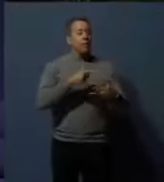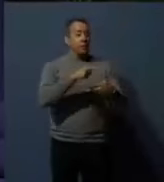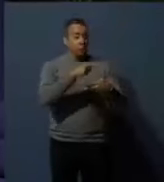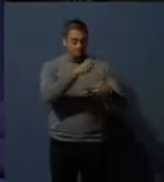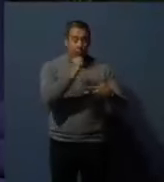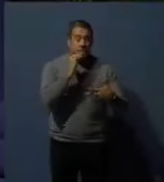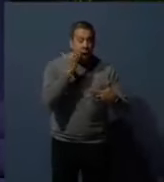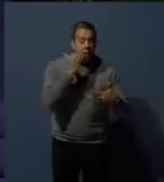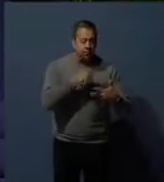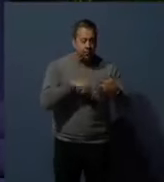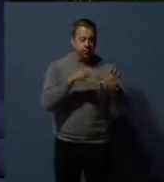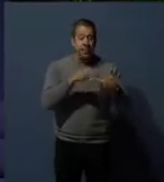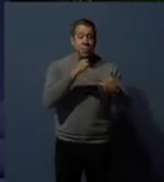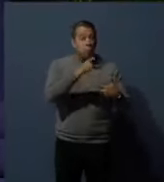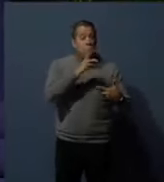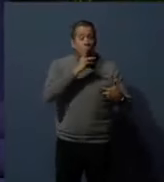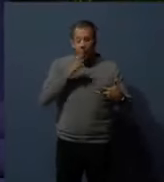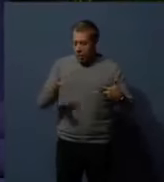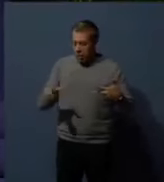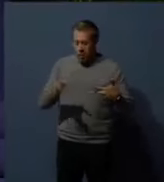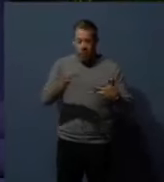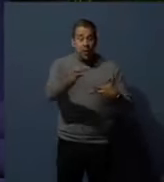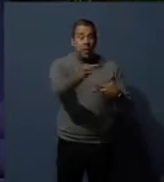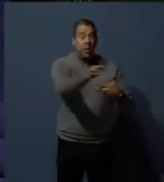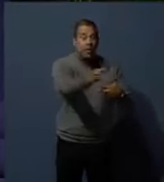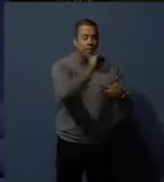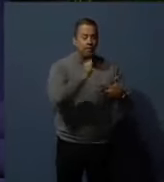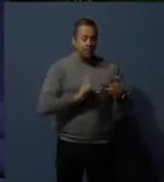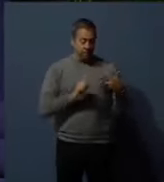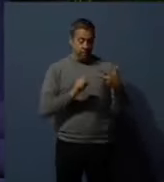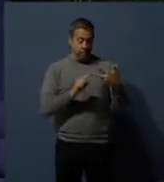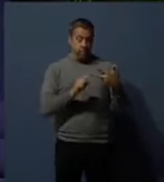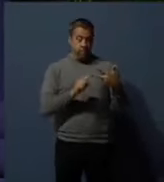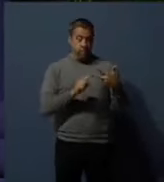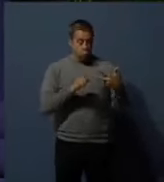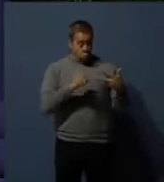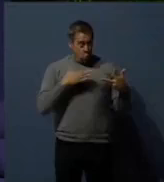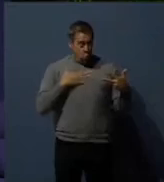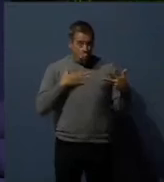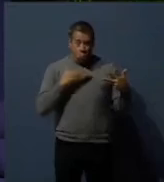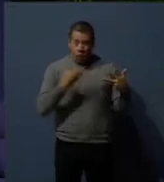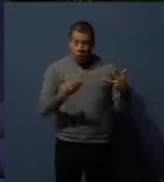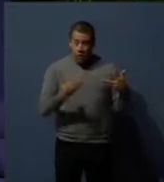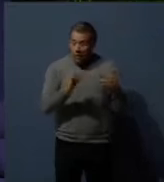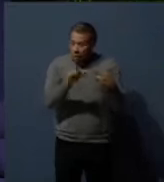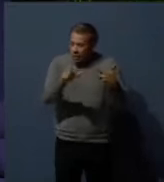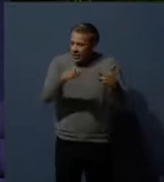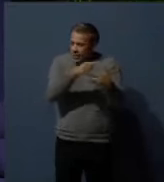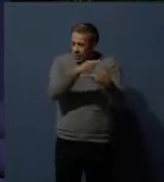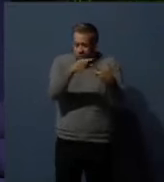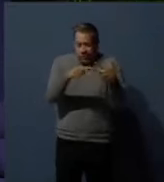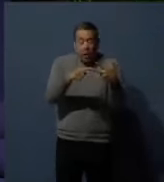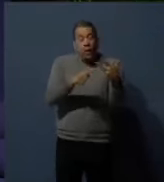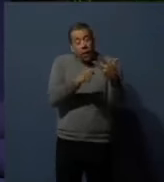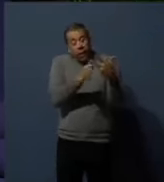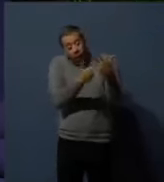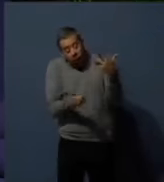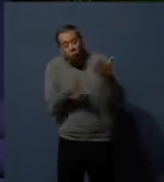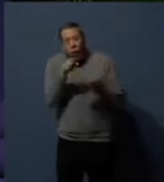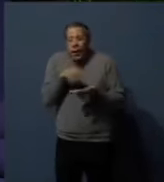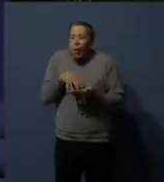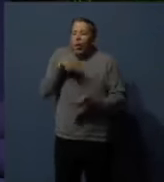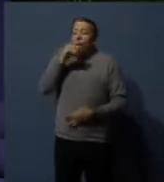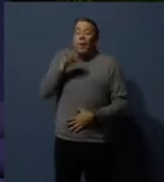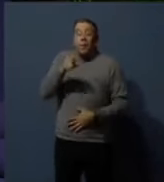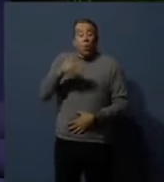give a cup of water? And are you willing? Those are the three things we need right away. Everything else you can learn, but if you